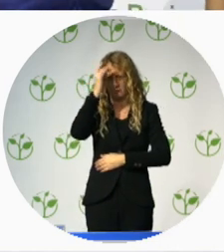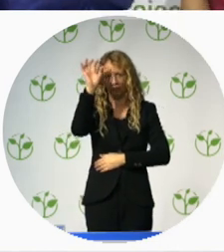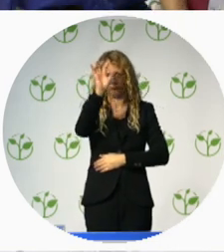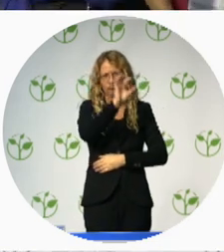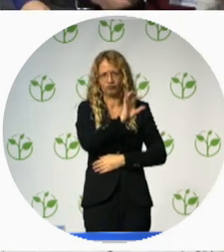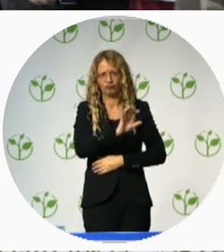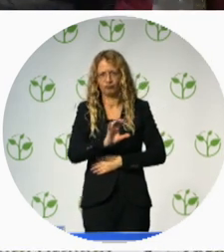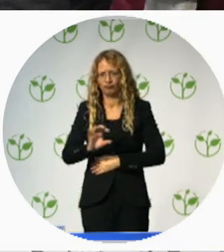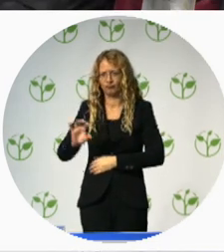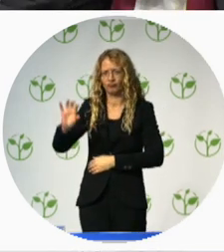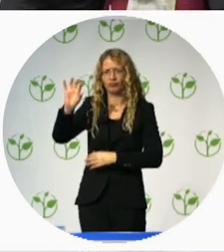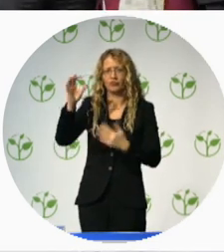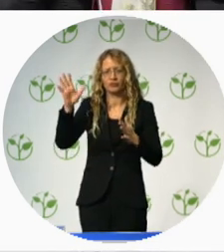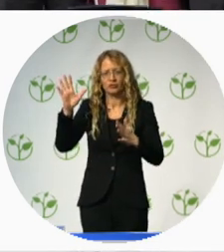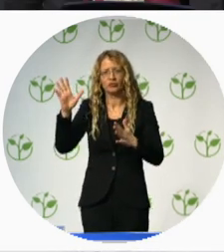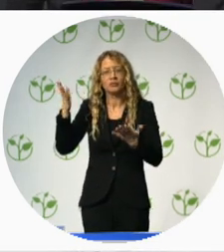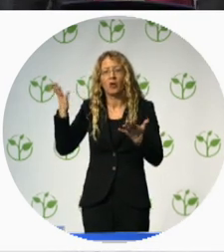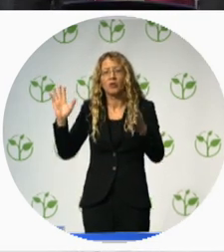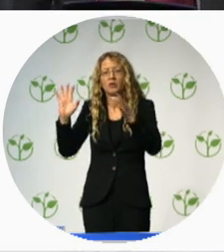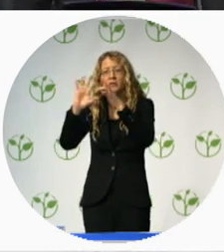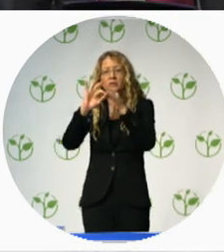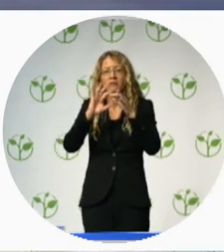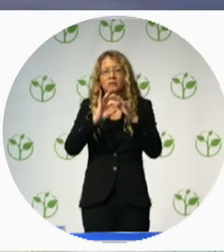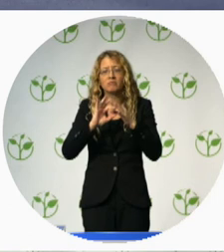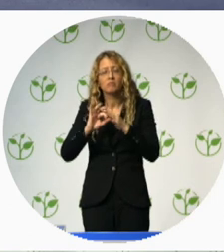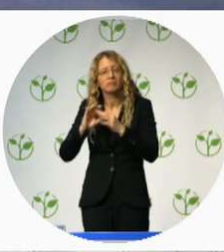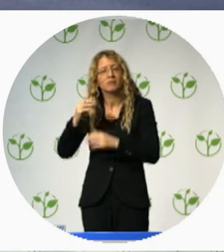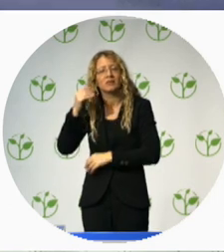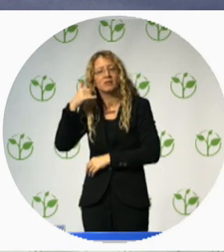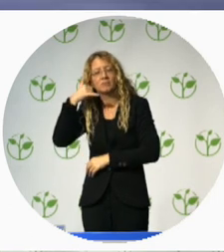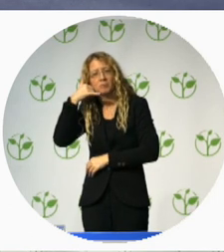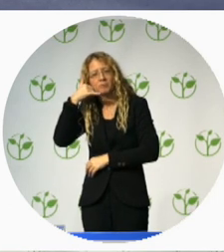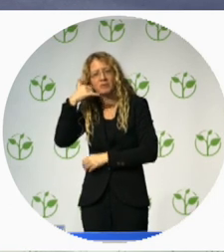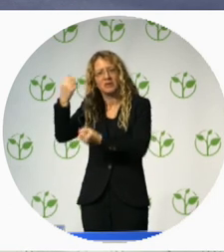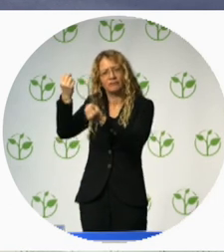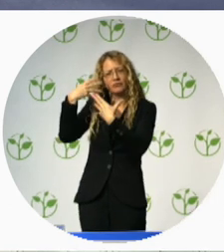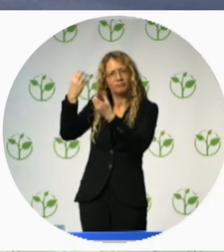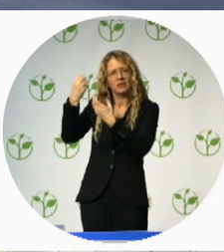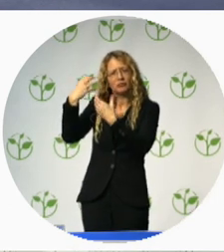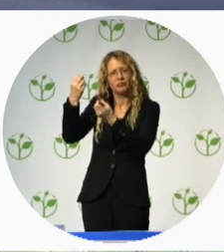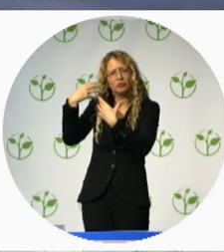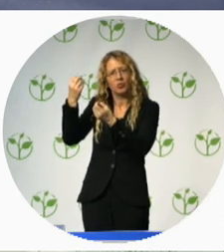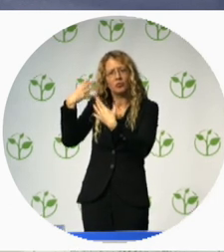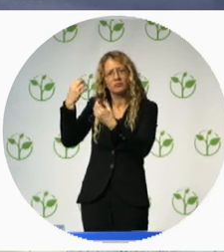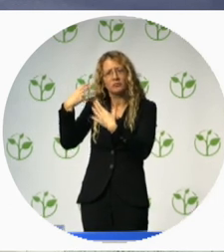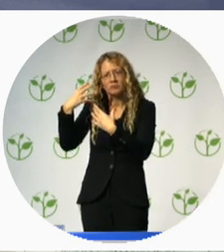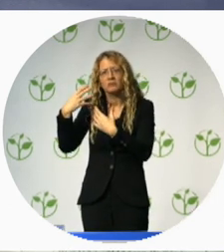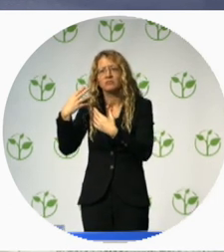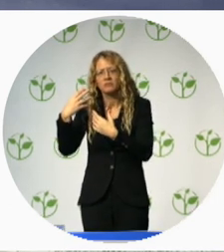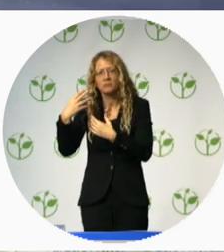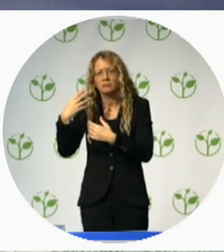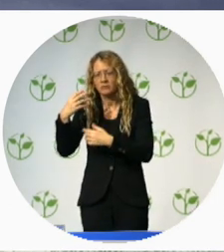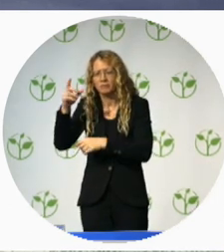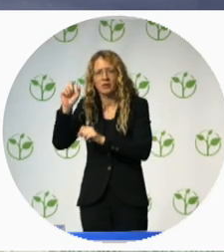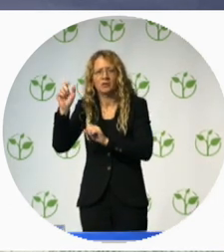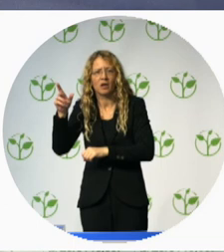developed a mobile phone-based information sharing service called Namavani, which allows users to listen and respond to